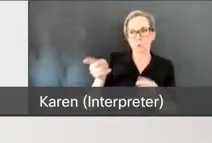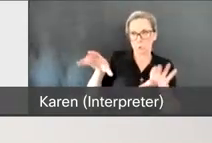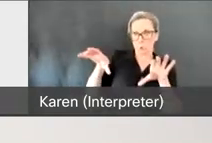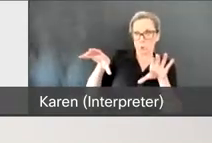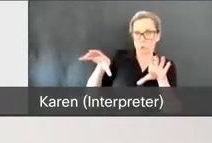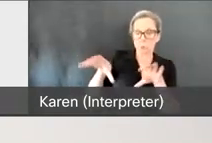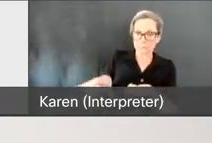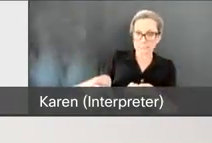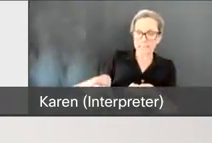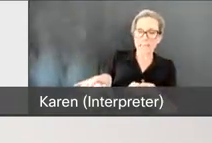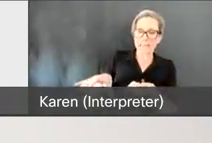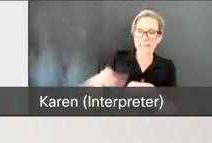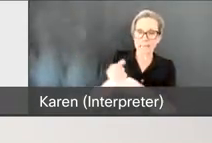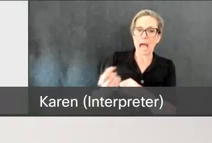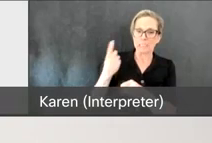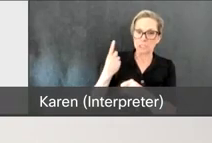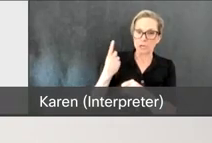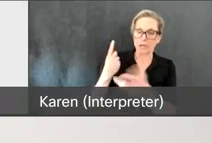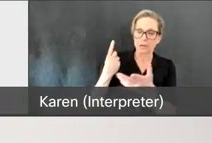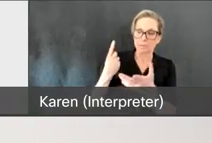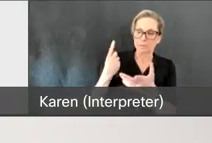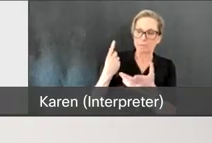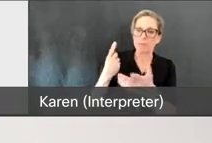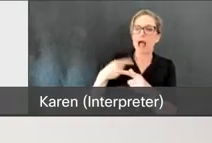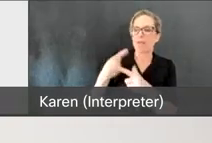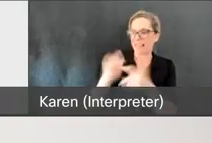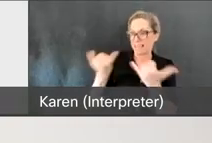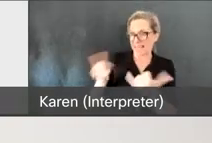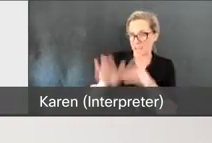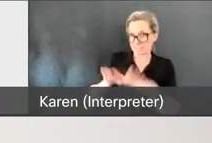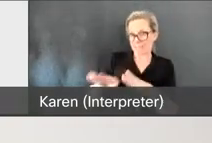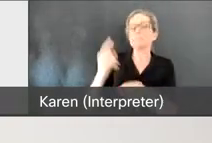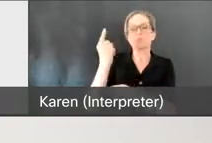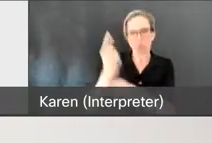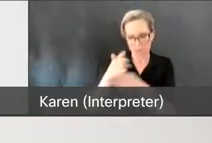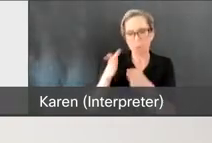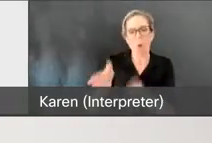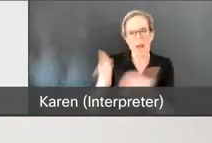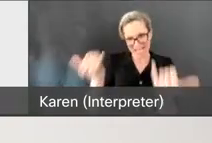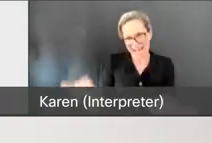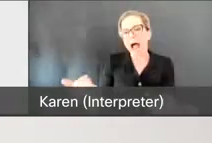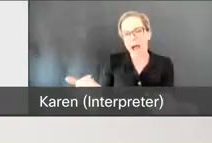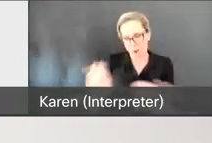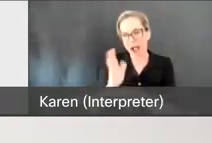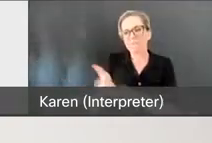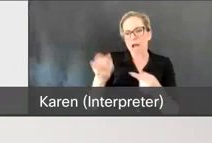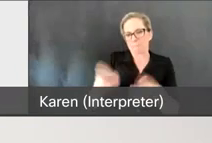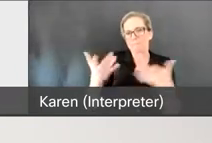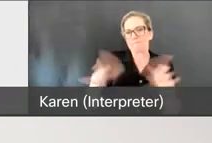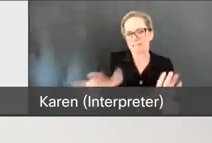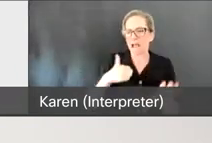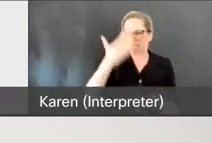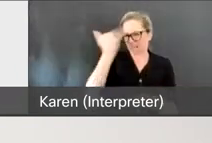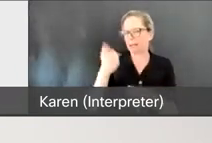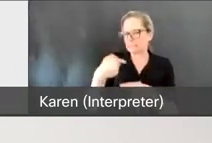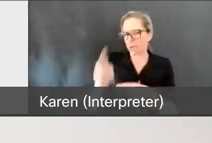is is the correct route, because it's one thing that I forgot to mention is that if you're looking to